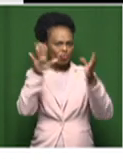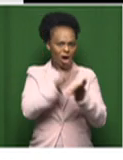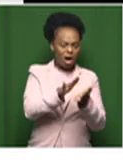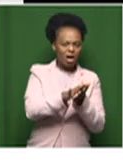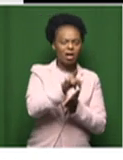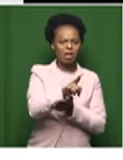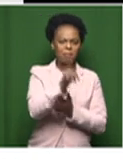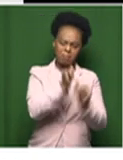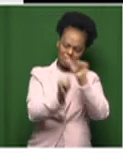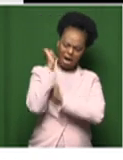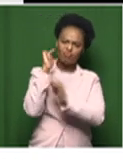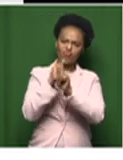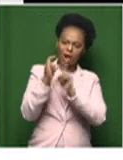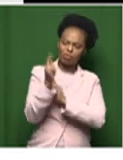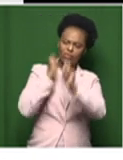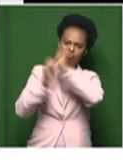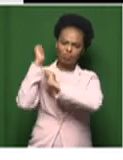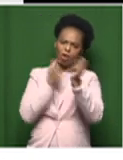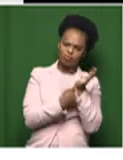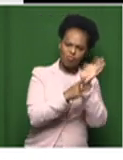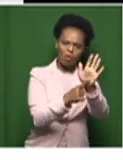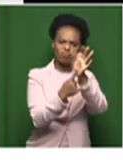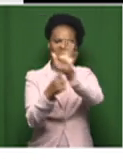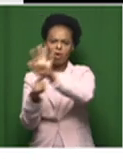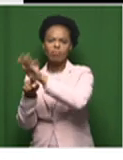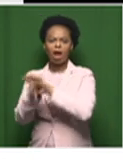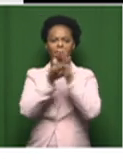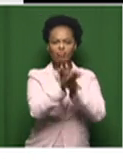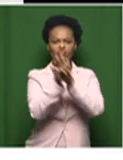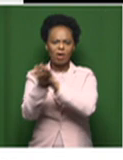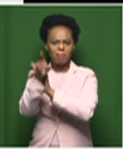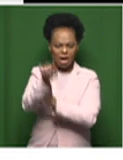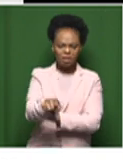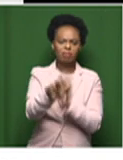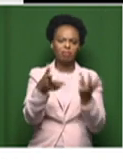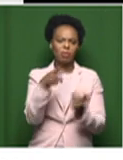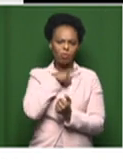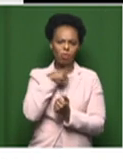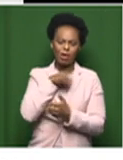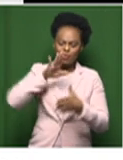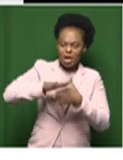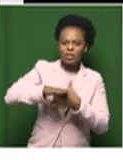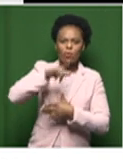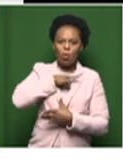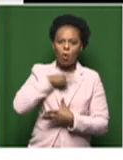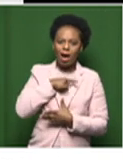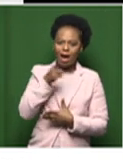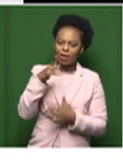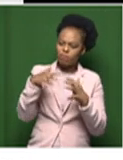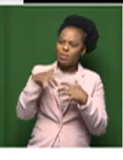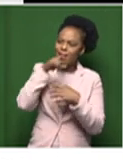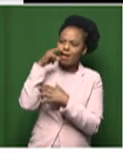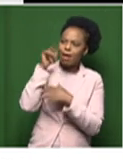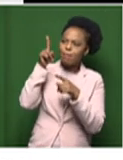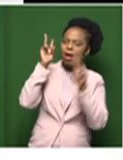go back to the roots and highlight the meaning and the reason why it was done. And so